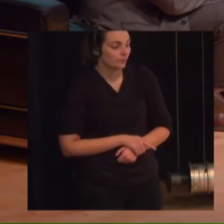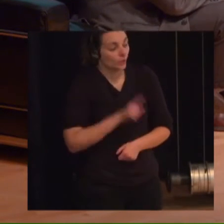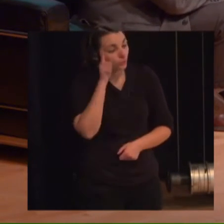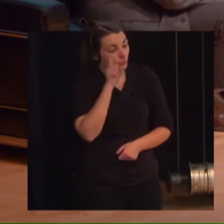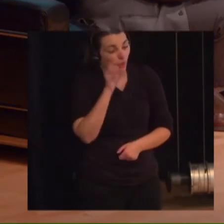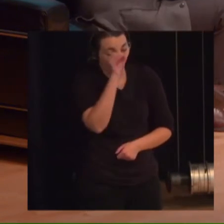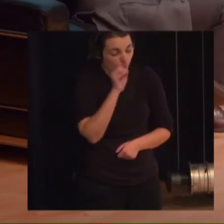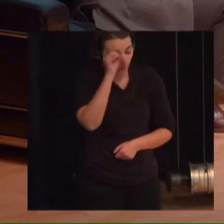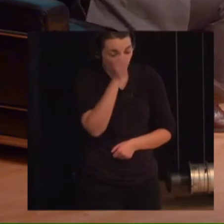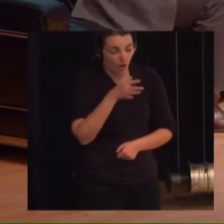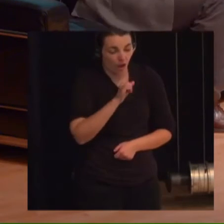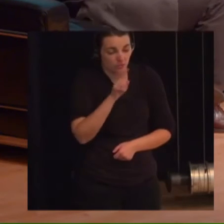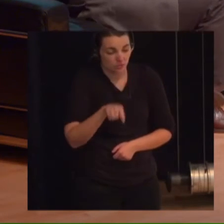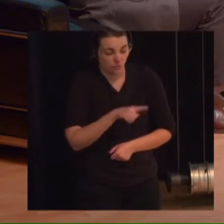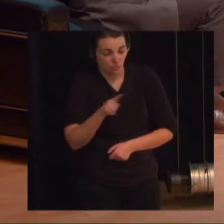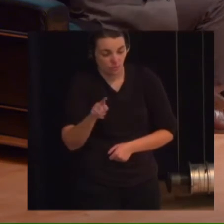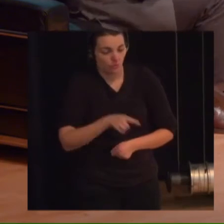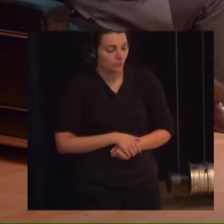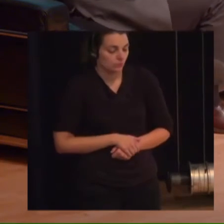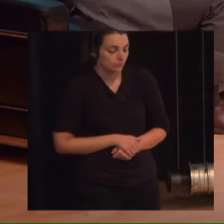say this is one thing on the basis